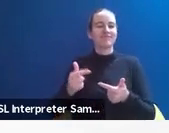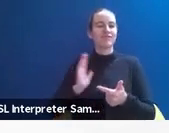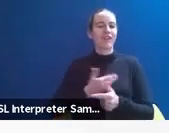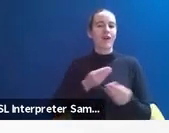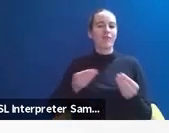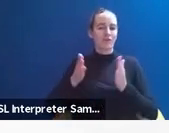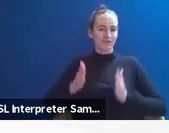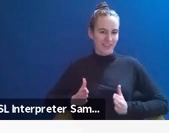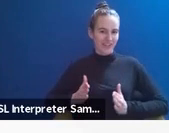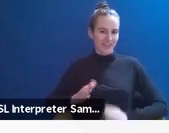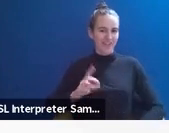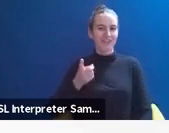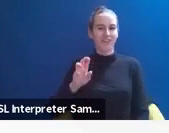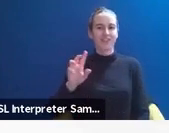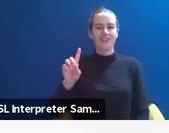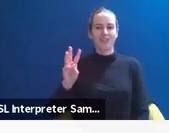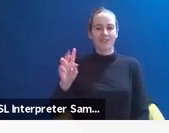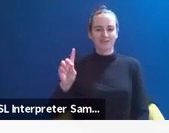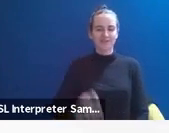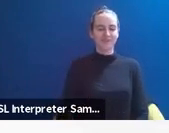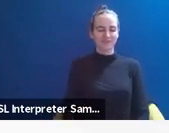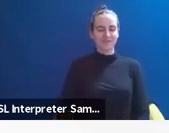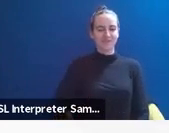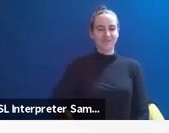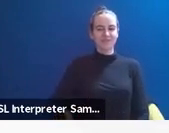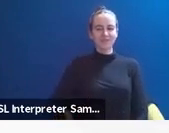moderator, Dr. Kathy Dowd.